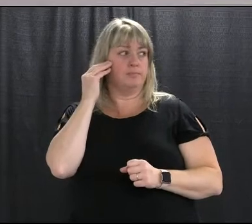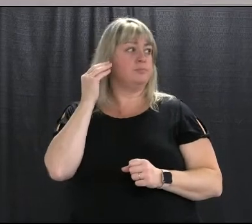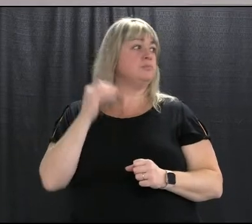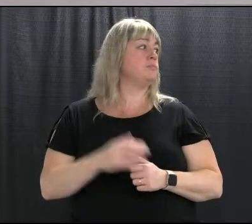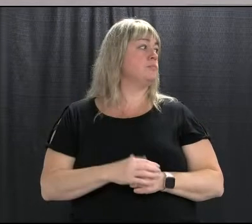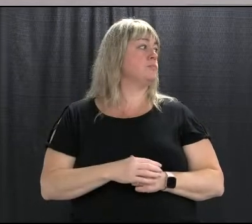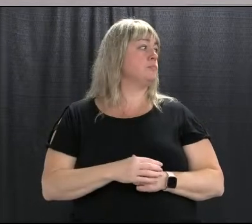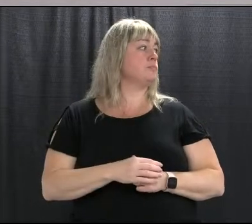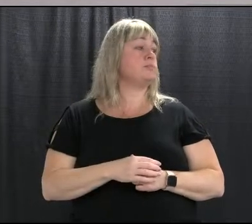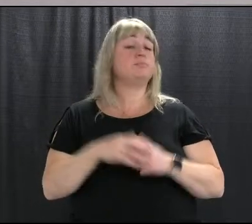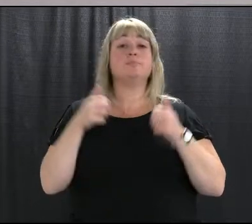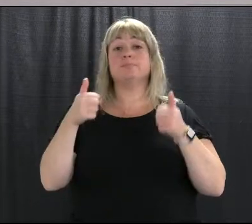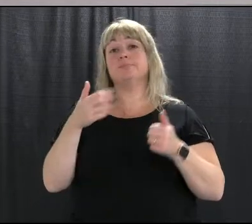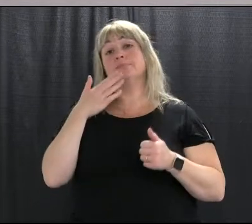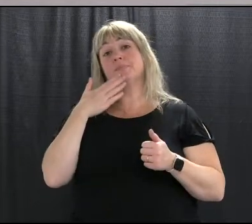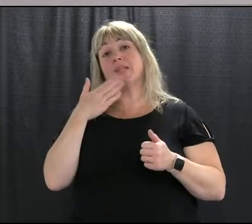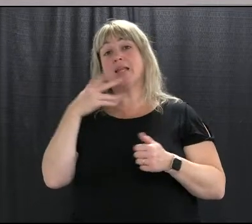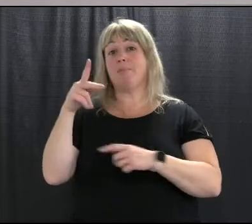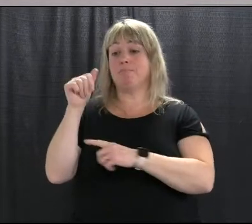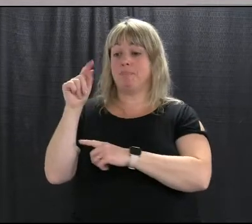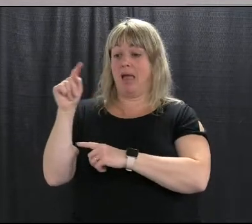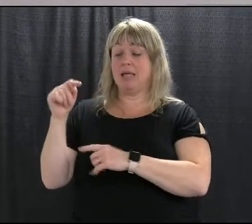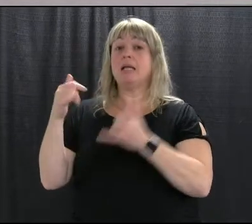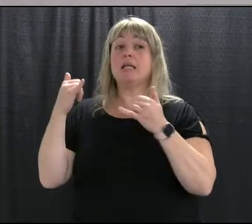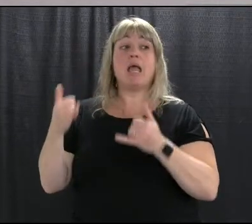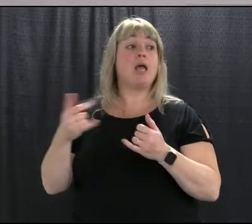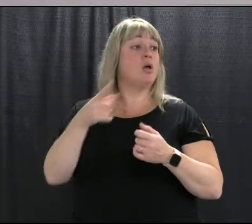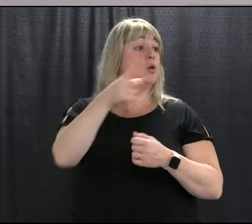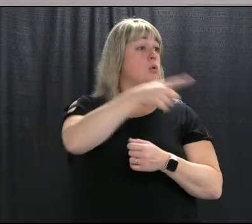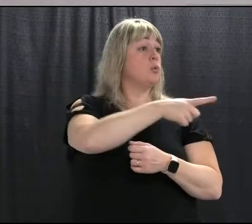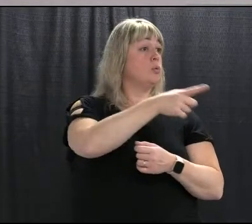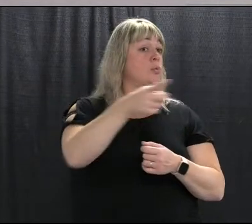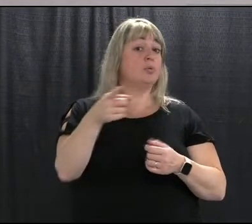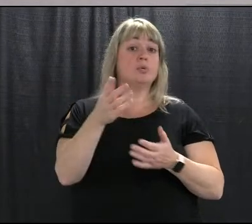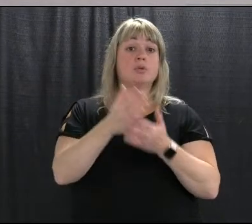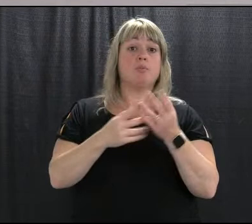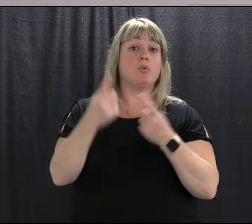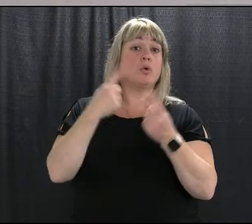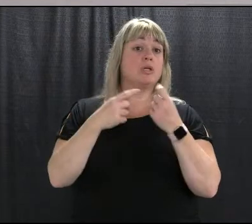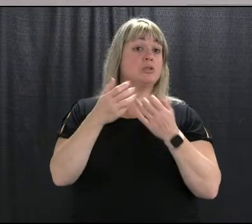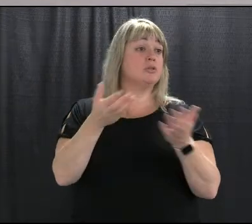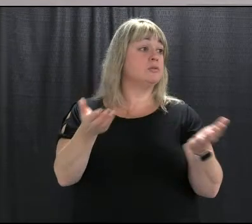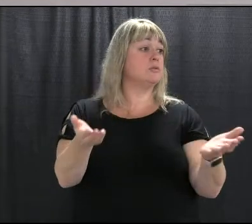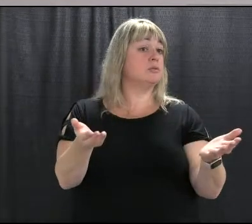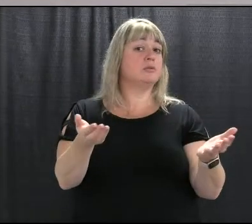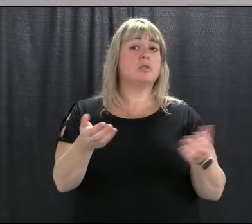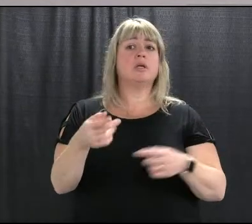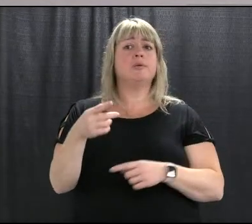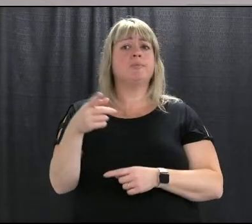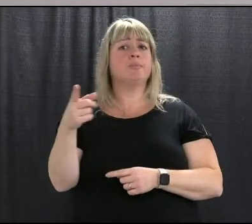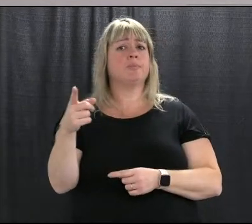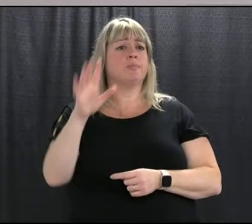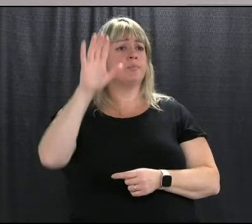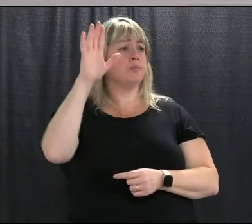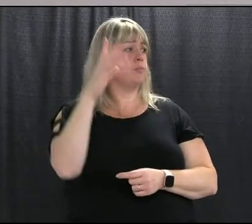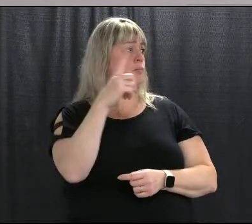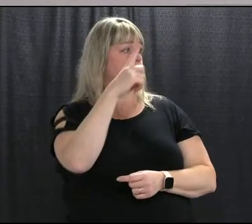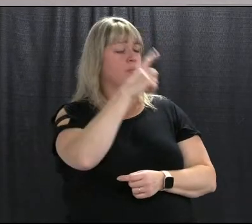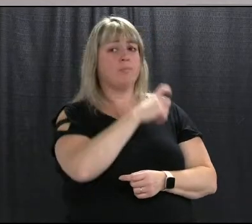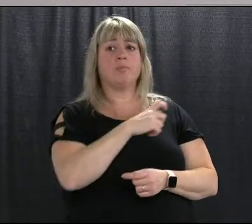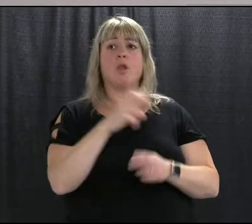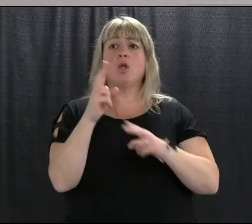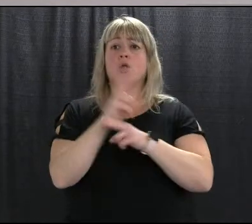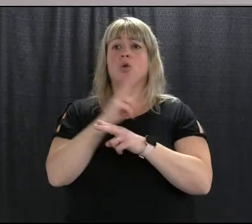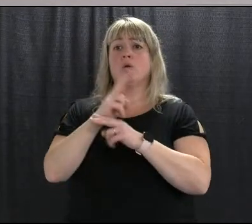Well, thank you, Pat, and we'll open it up for questions for any of the media. You mentioned better use of the